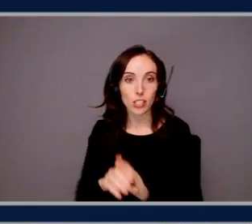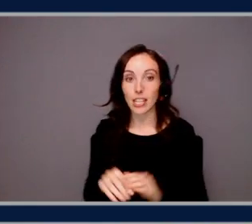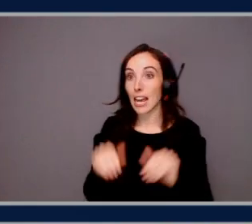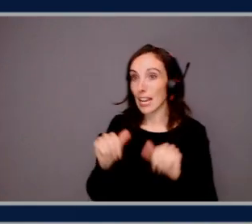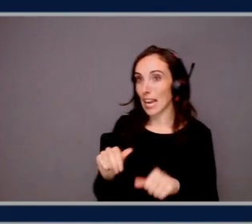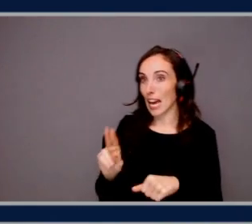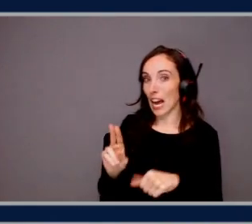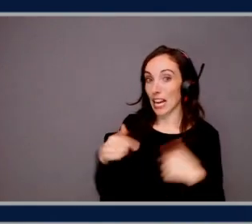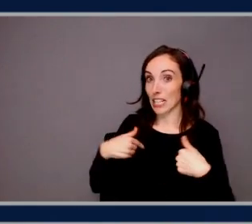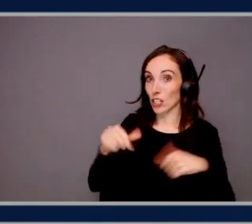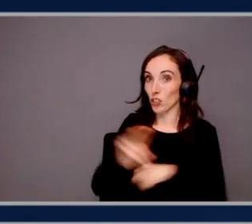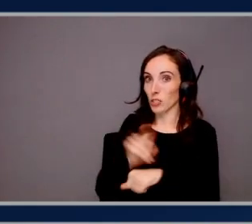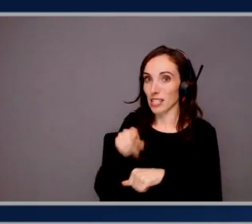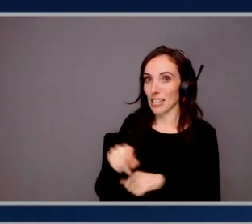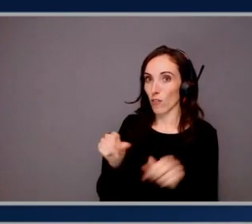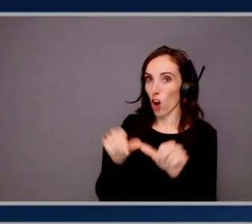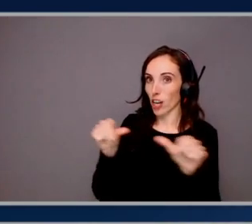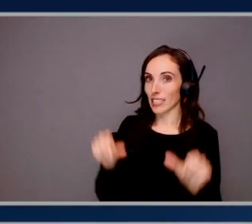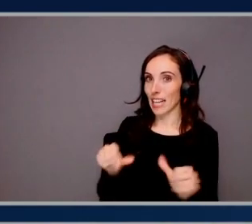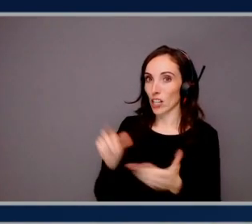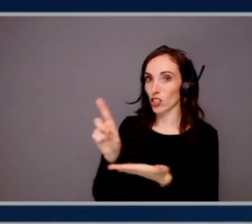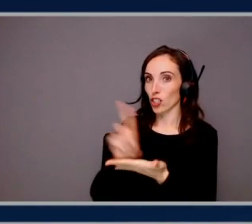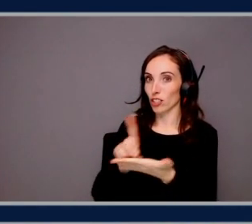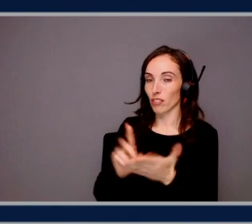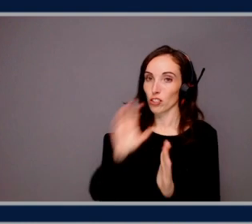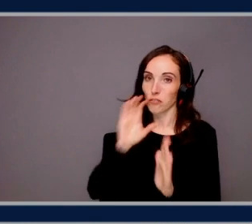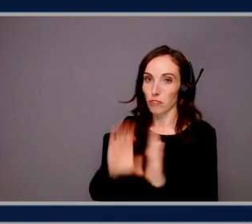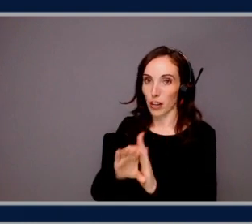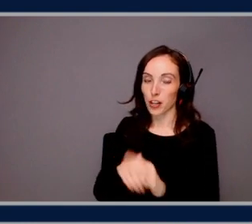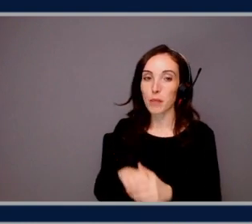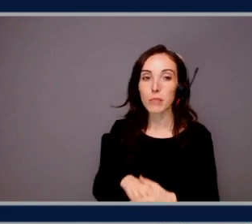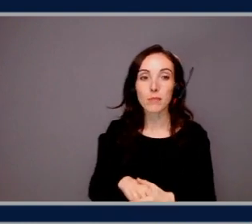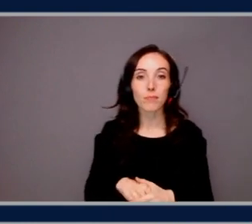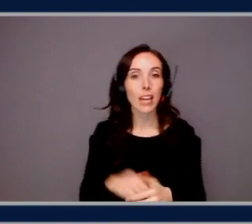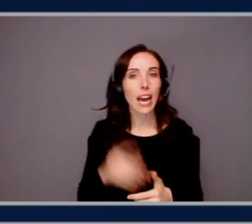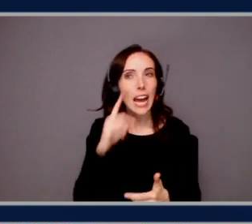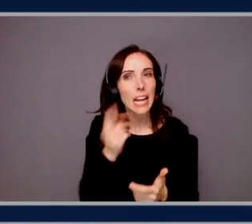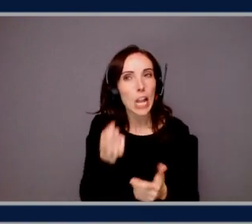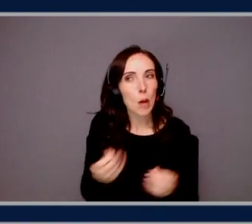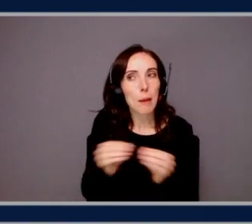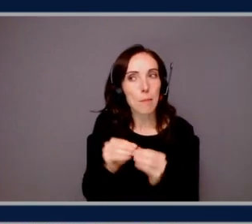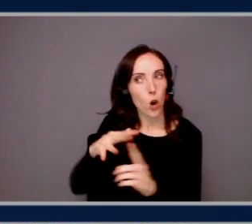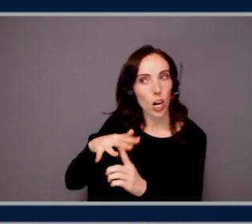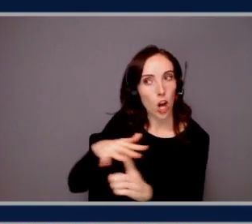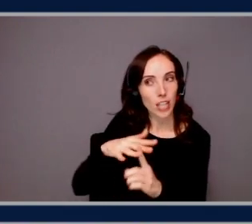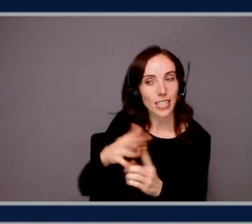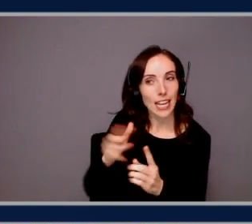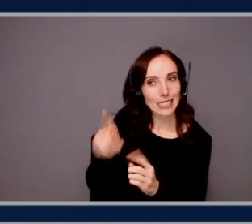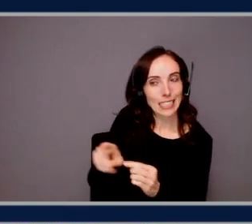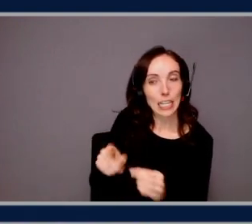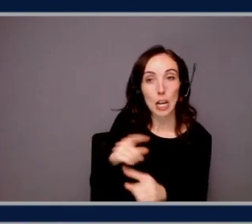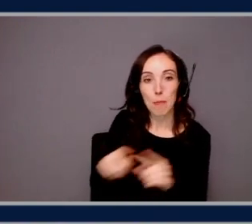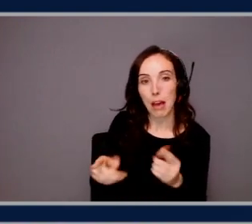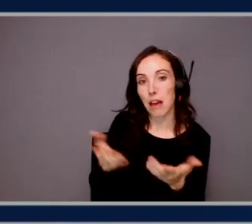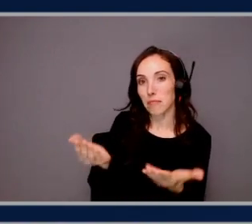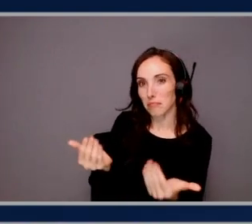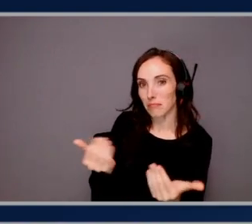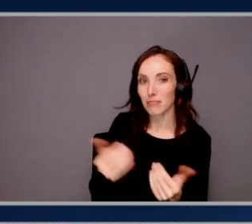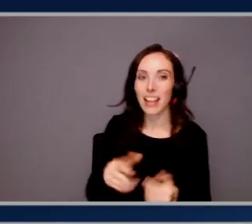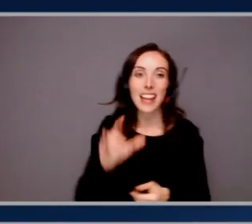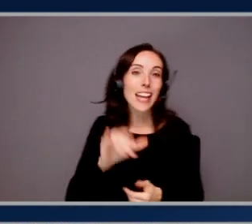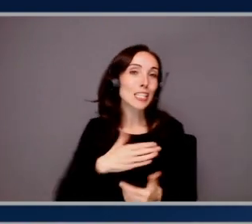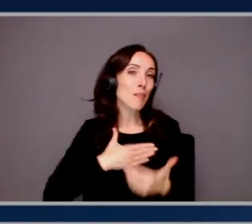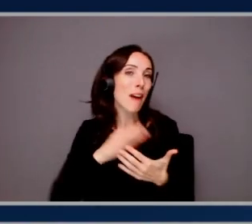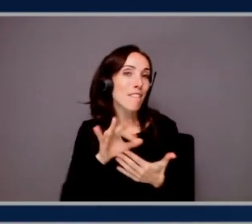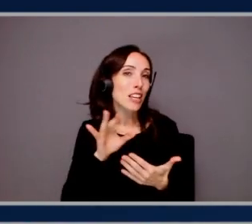diagrams? So we have tested it. I think there's a little bit more context needed, but it is Okay. something that you should definitely explore. All right, that's my feature request. Yeah. I see